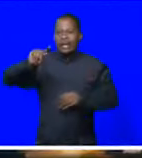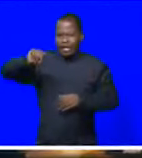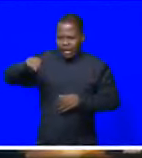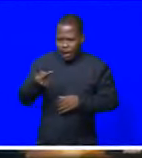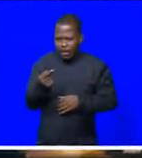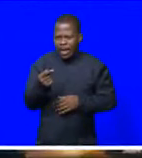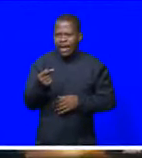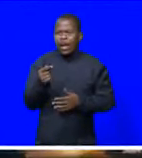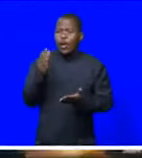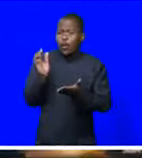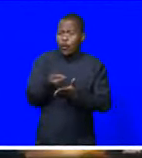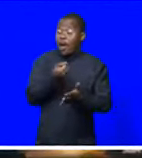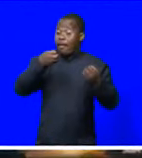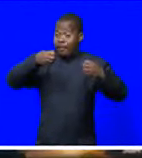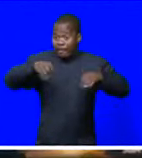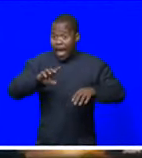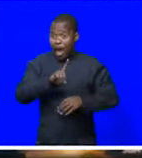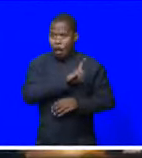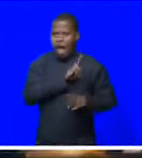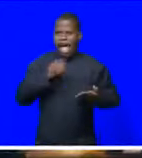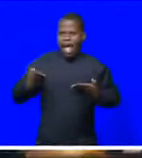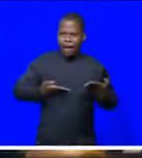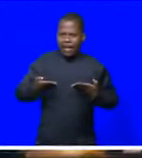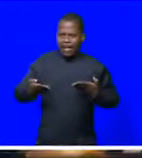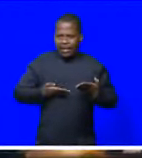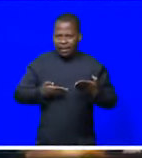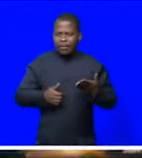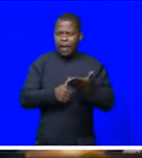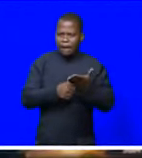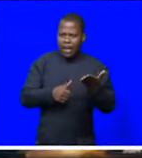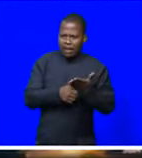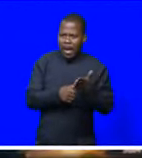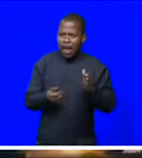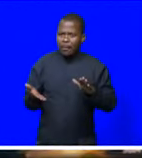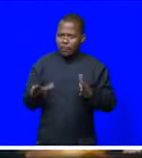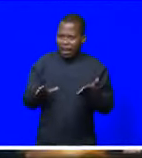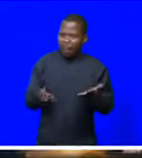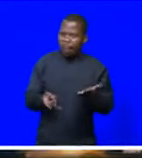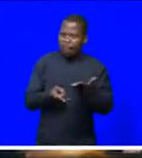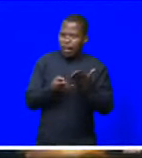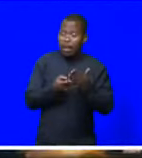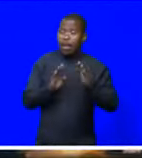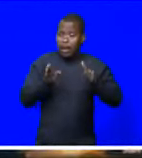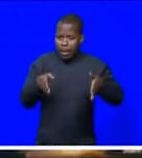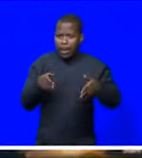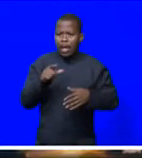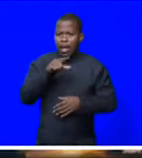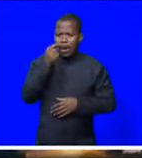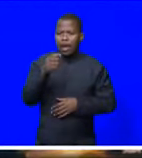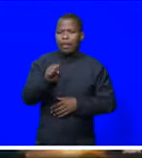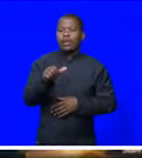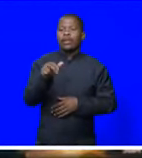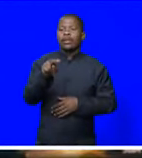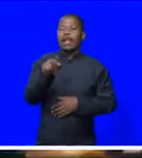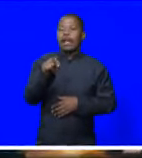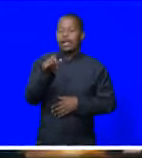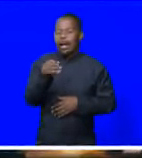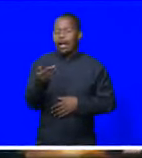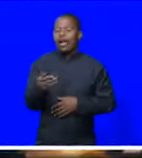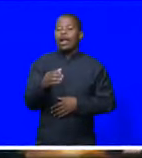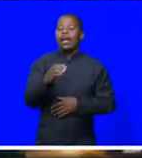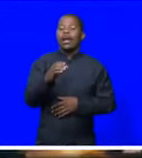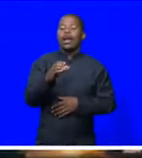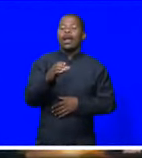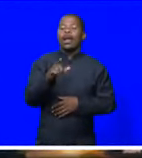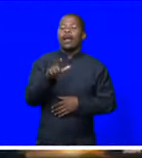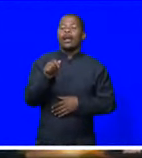676,000 Malangeni which was paid to Santa Lucia Funeral Services in the year 2010. Dr. Zwane said this when the Ministry of Health appeared before the